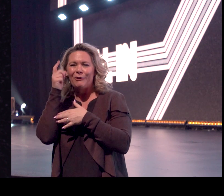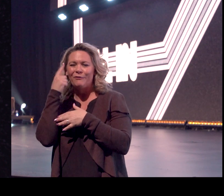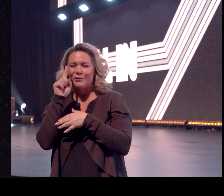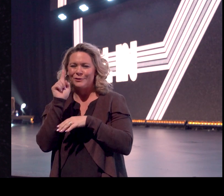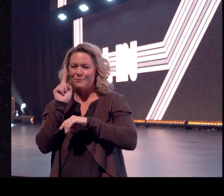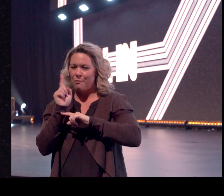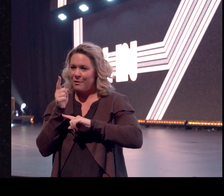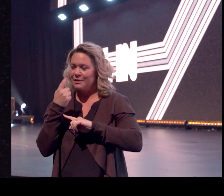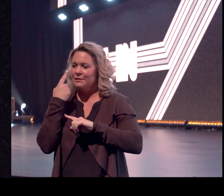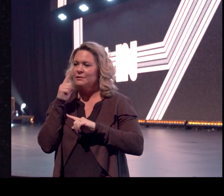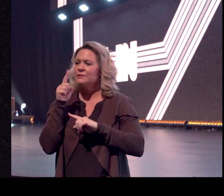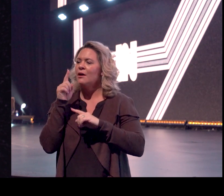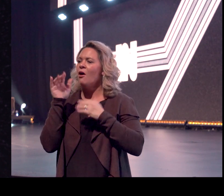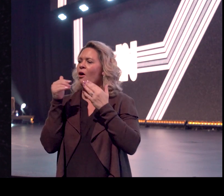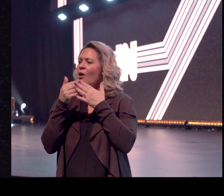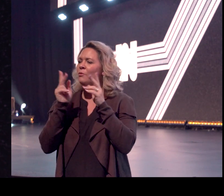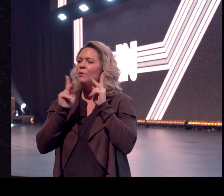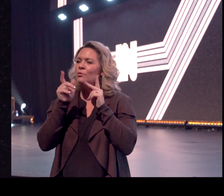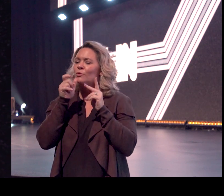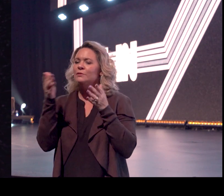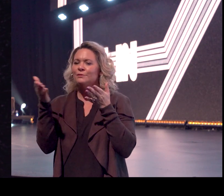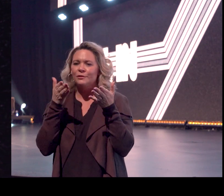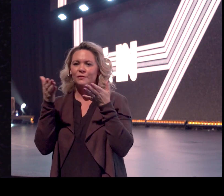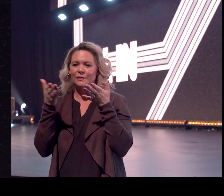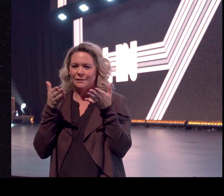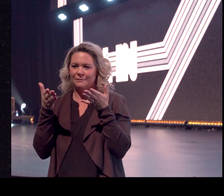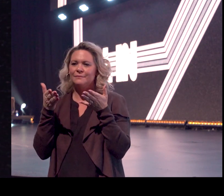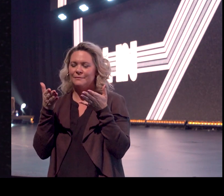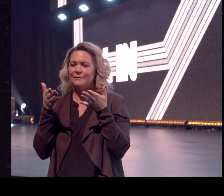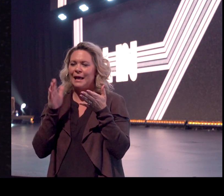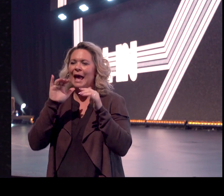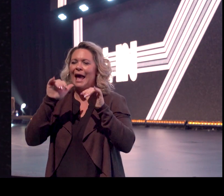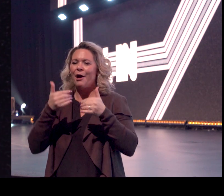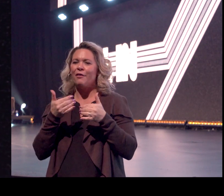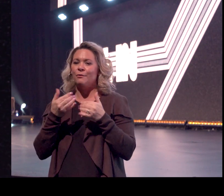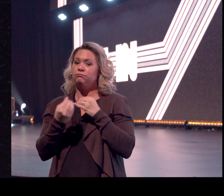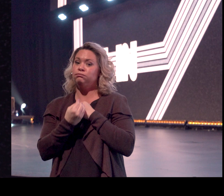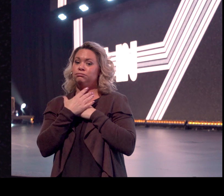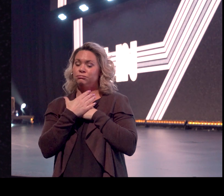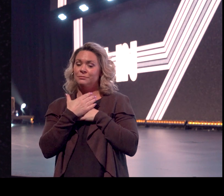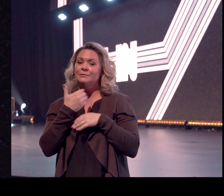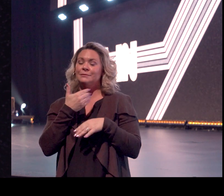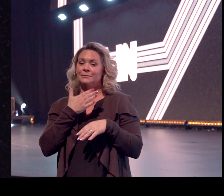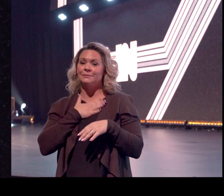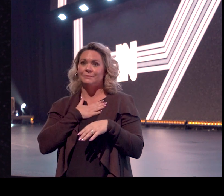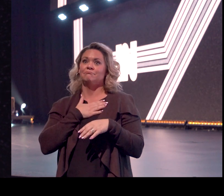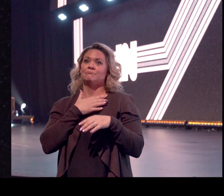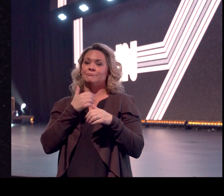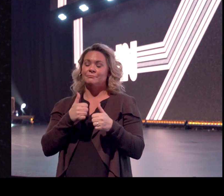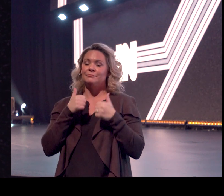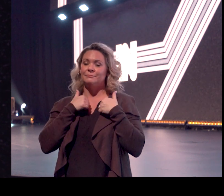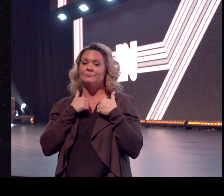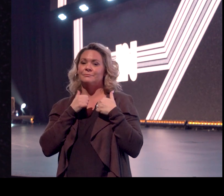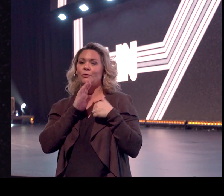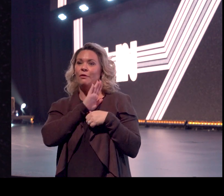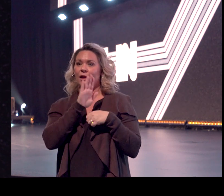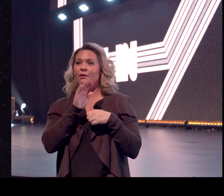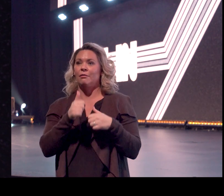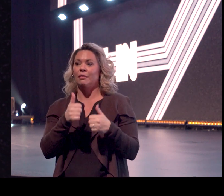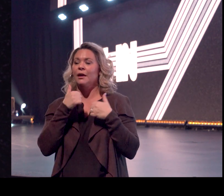want you to hear for just a moment is how those people that are serving, how it's impacting their